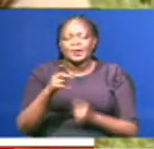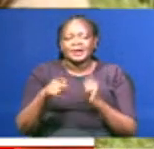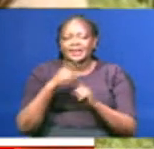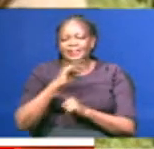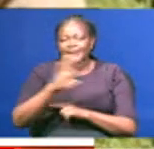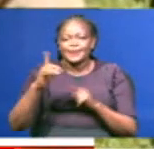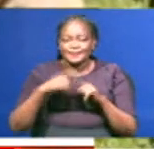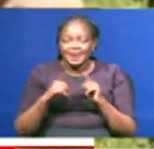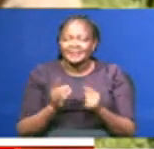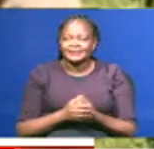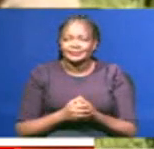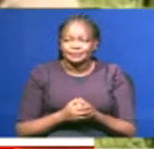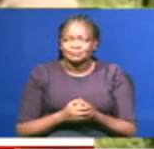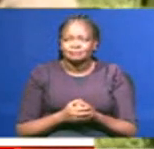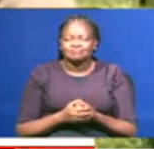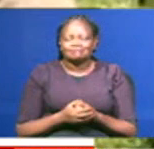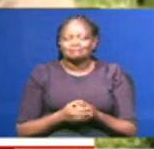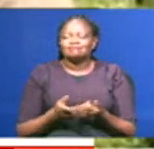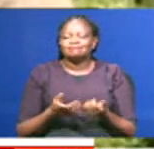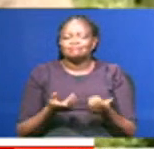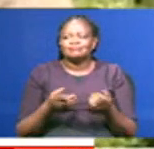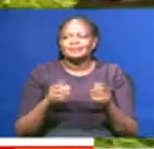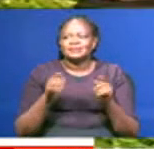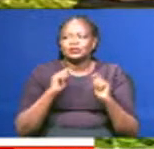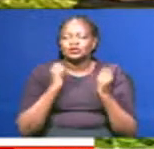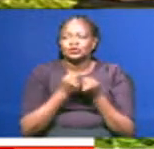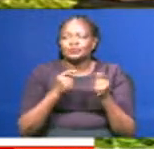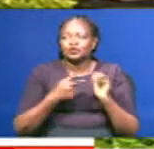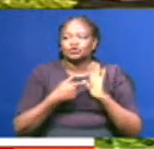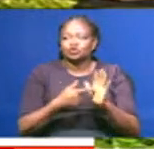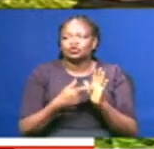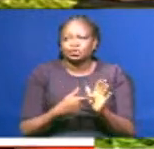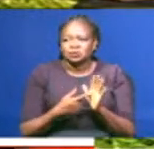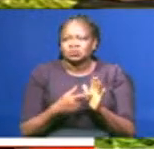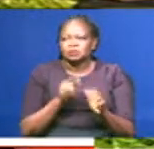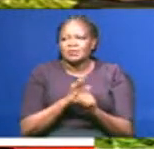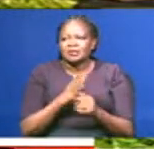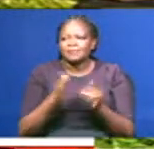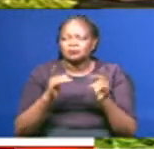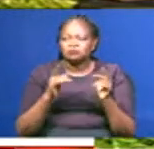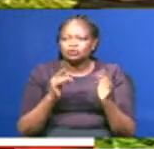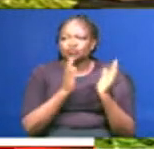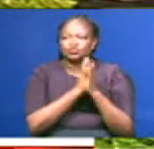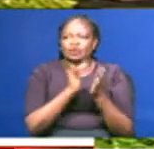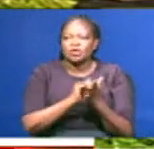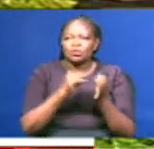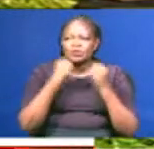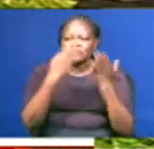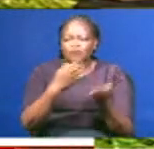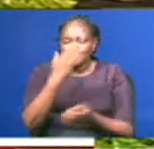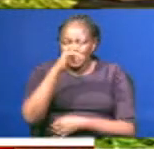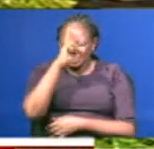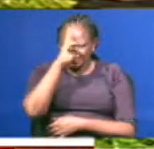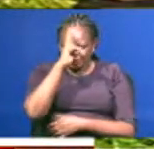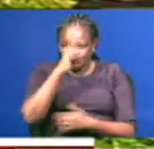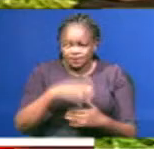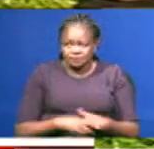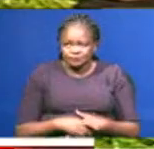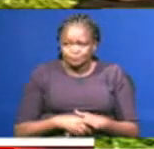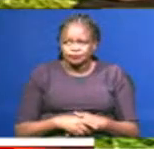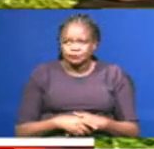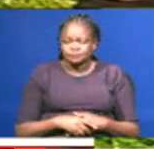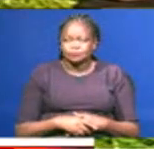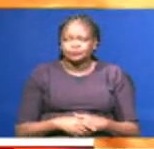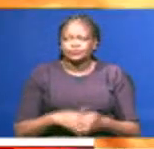two suspects will surface online, raising questions about the initial narrative issued by the police. In a